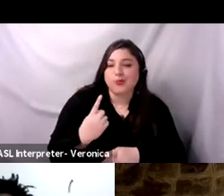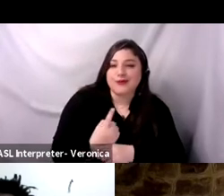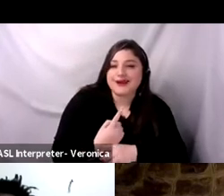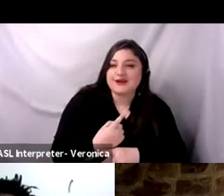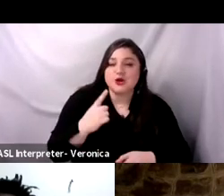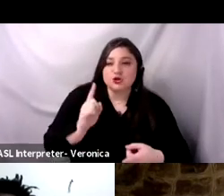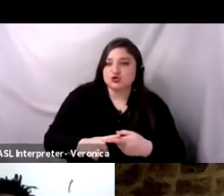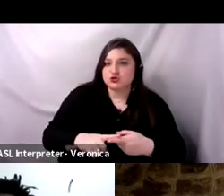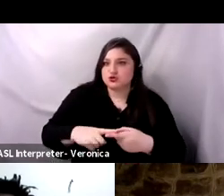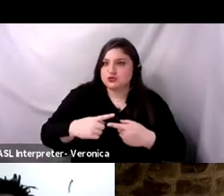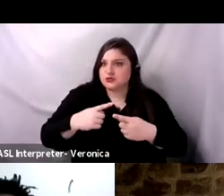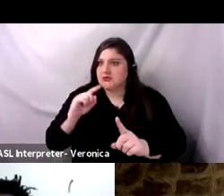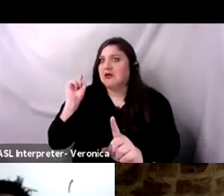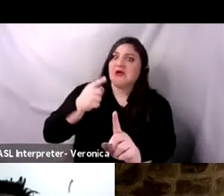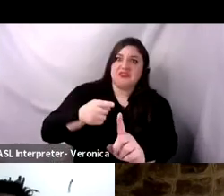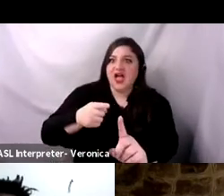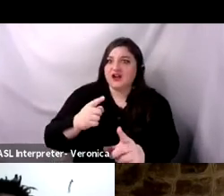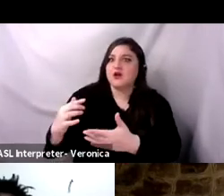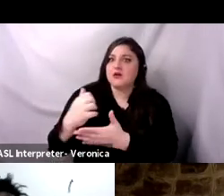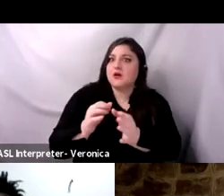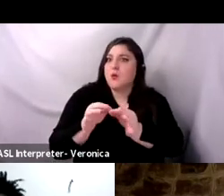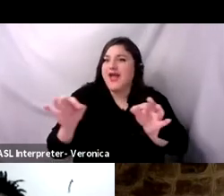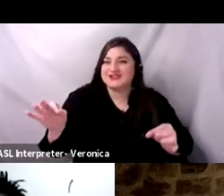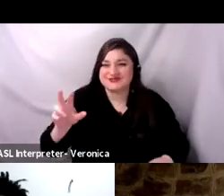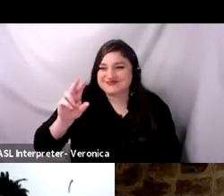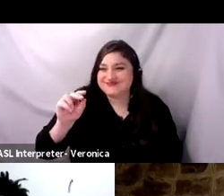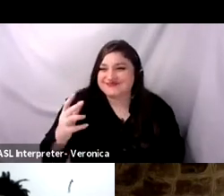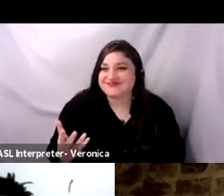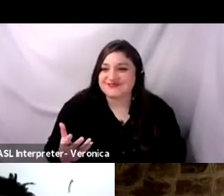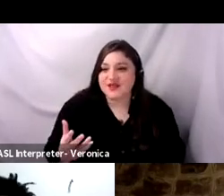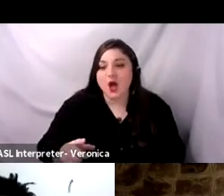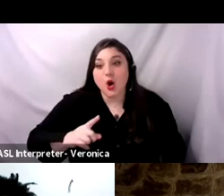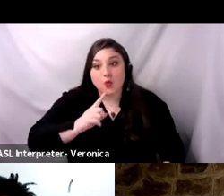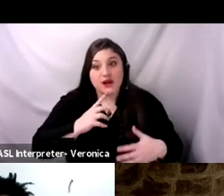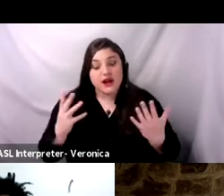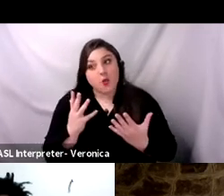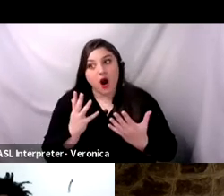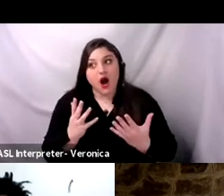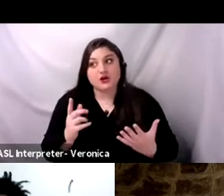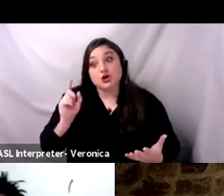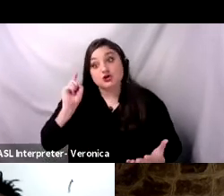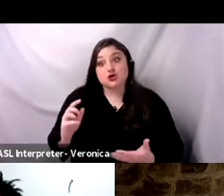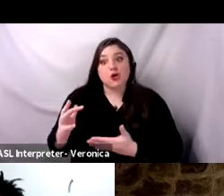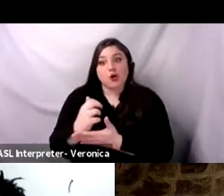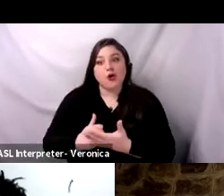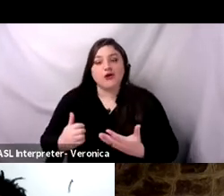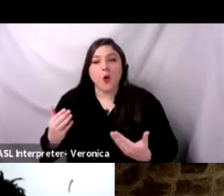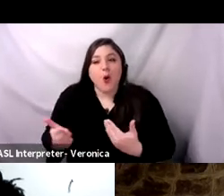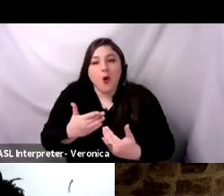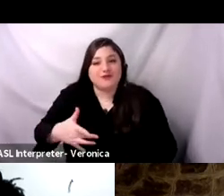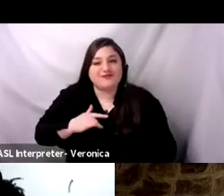be able to, it will be wishful thinking. And of course it's good sometimes so that we can have this